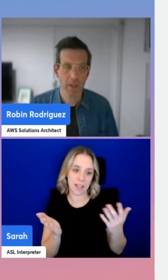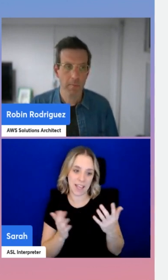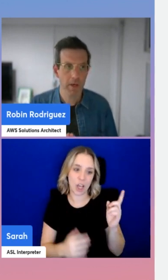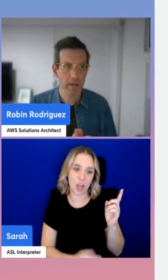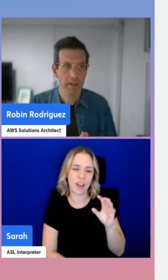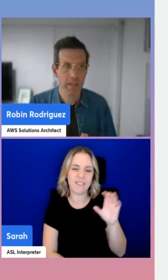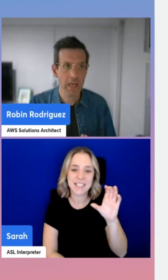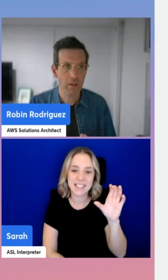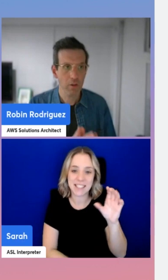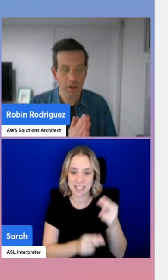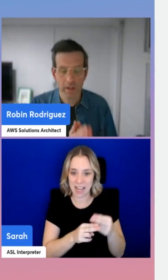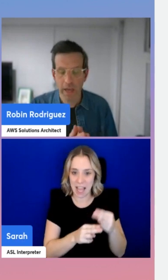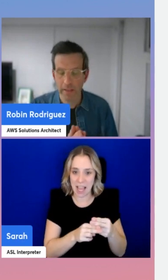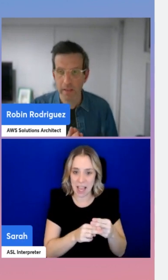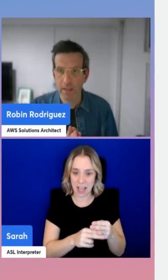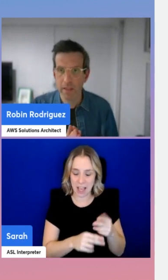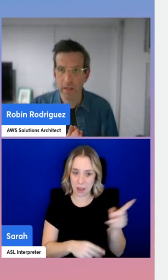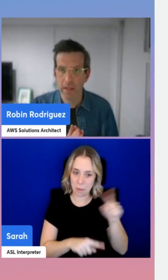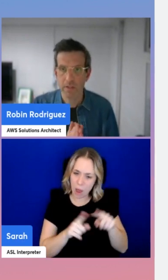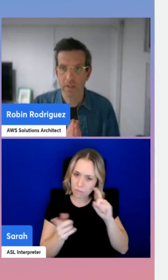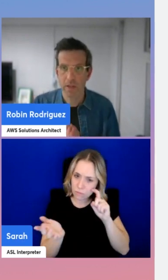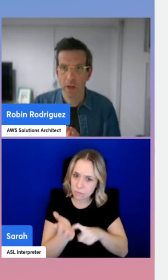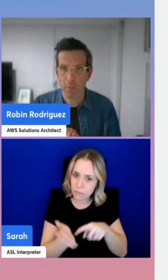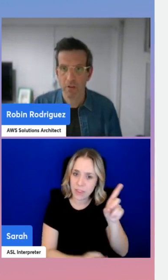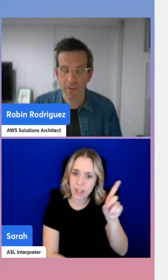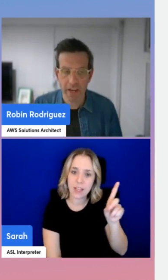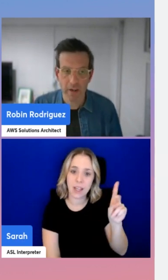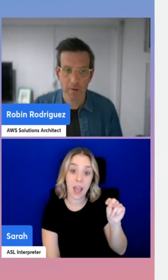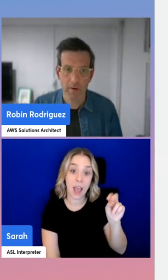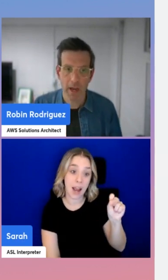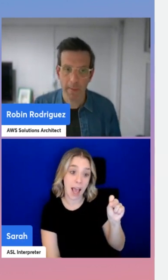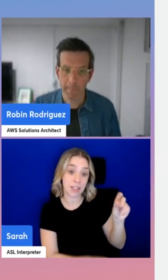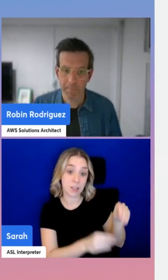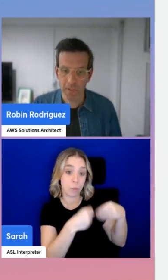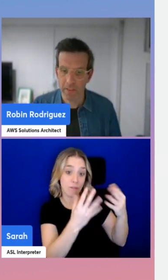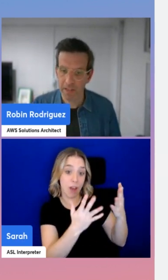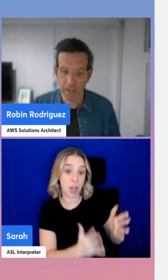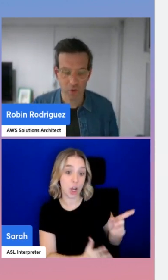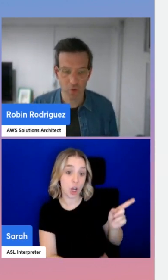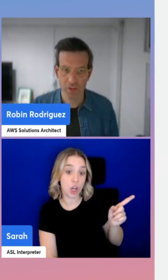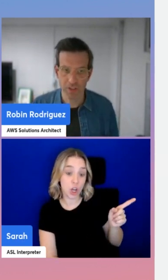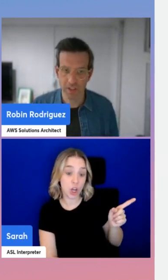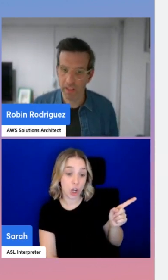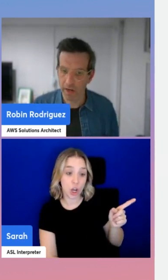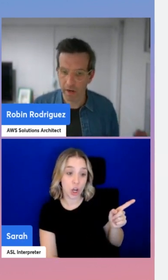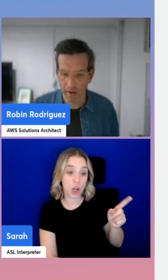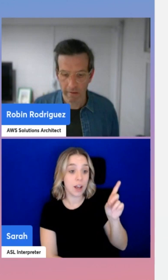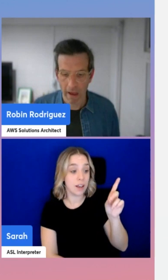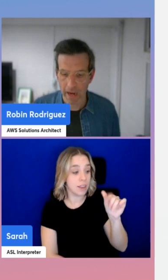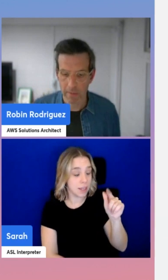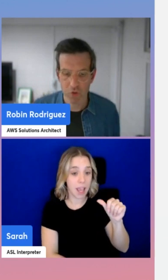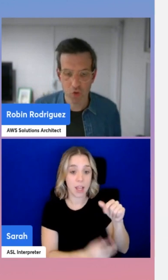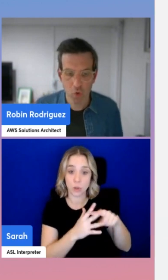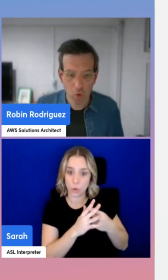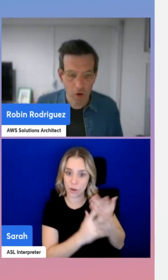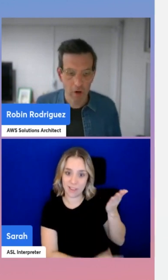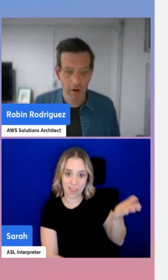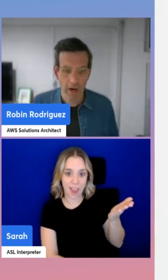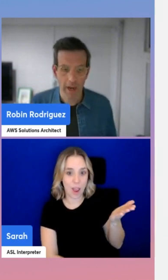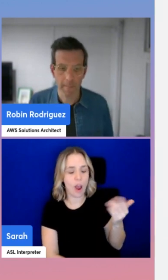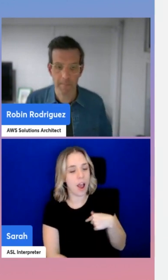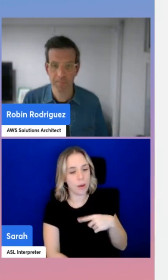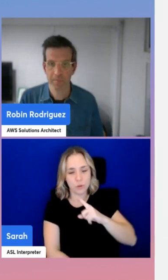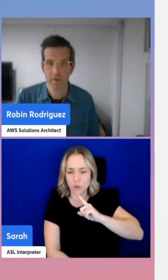CNAME, but take a look at the DNS provider, the data sources in there. I am